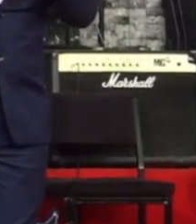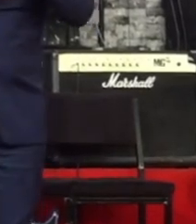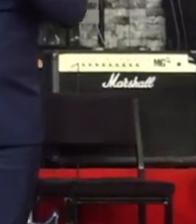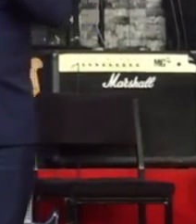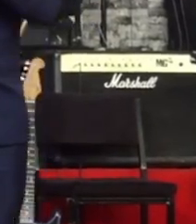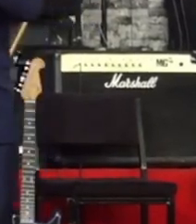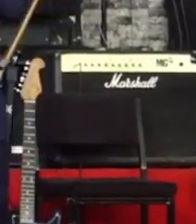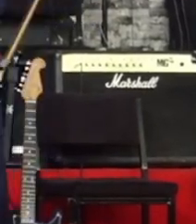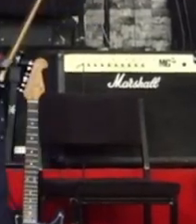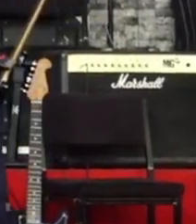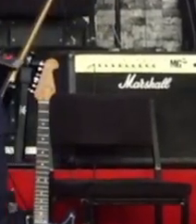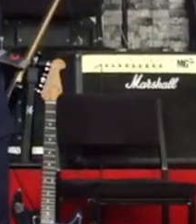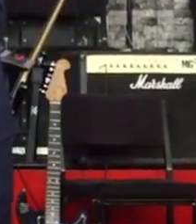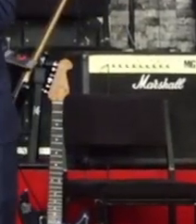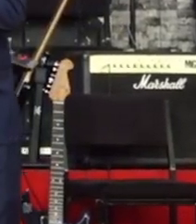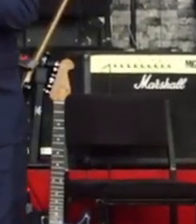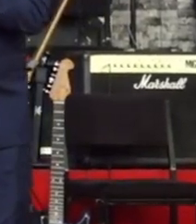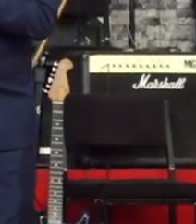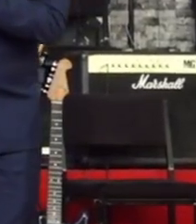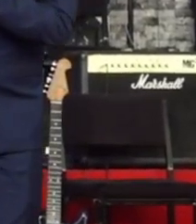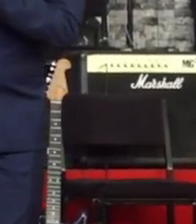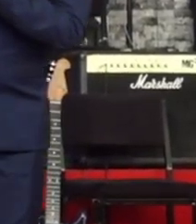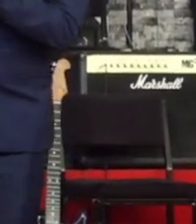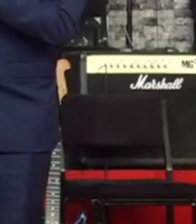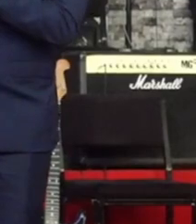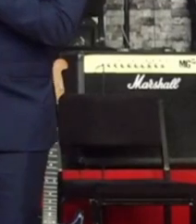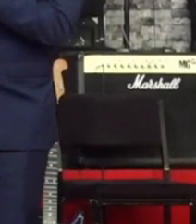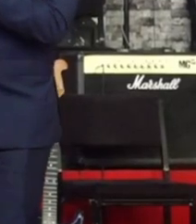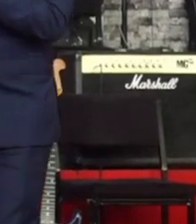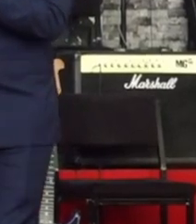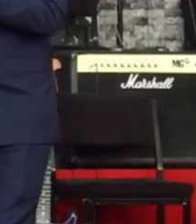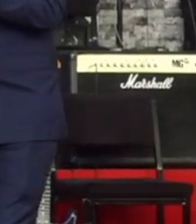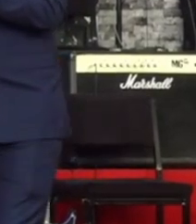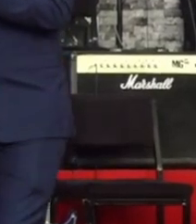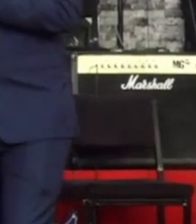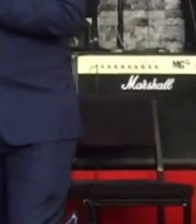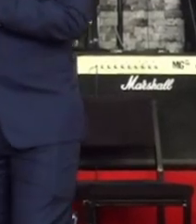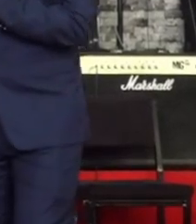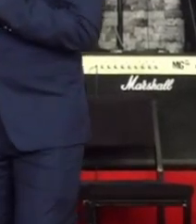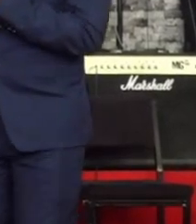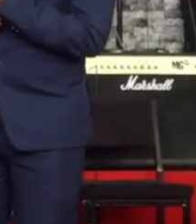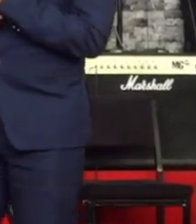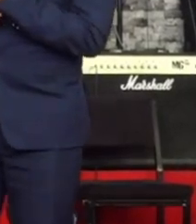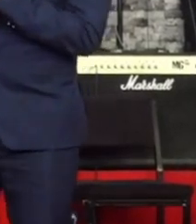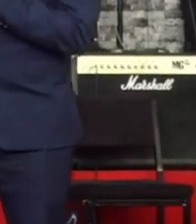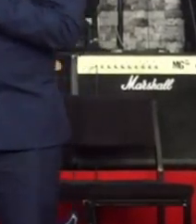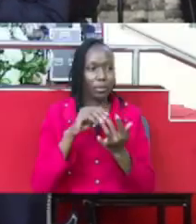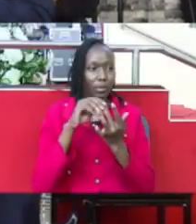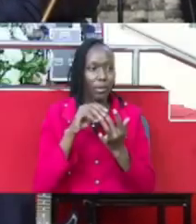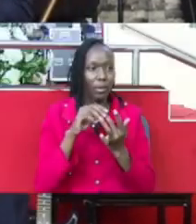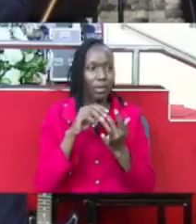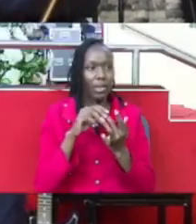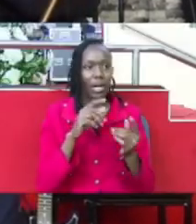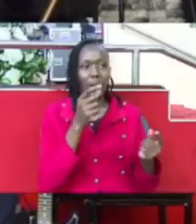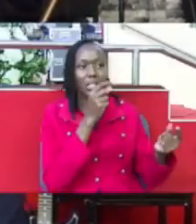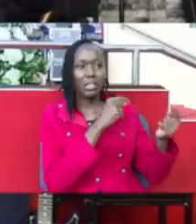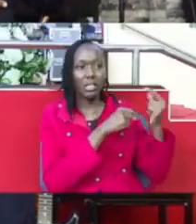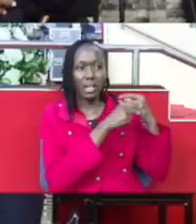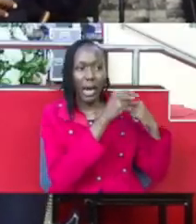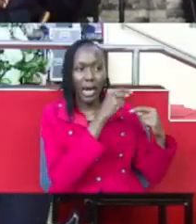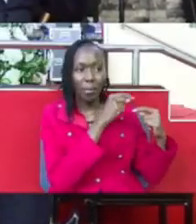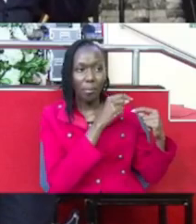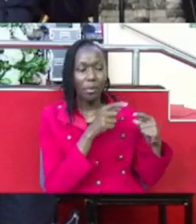kibinafsi inaumiza. Aha, eneo, yes. Ama watu, jamii. Because it glorifies an individual. Kwa sababu